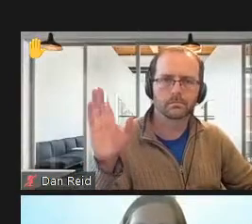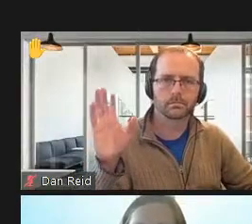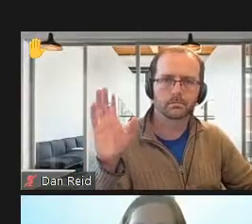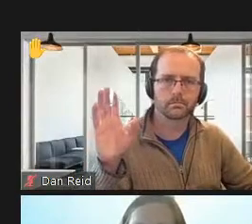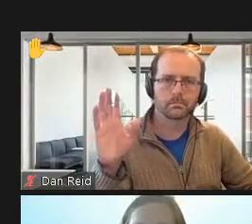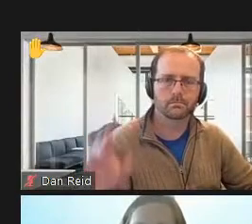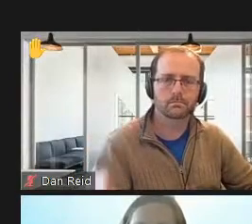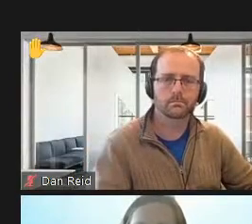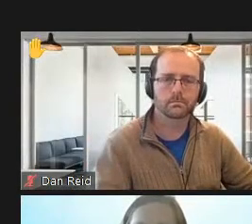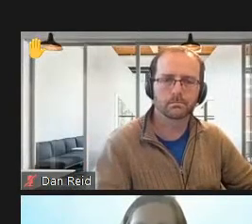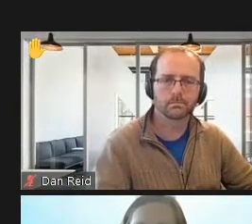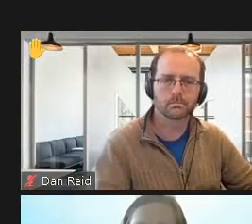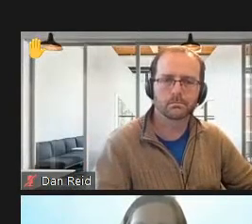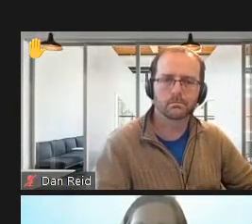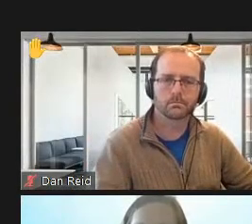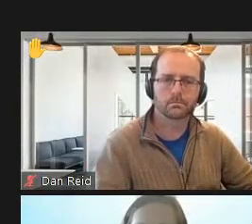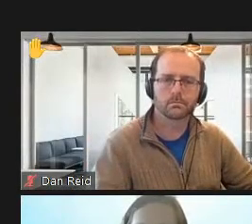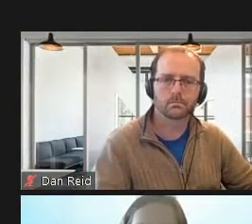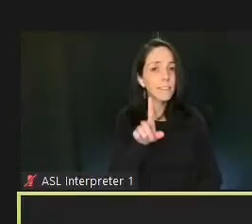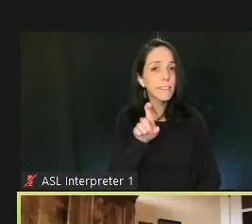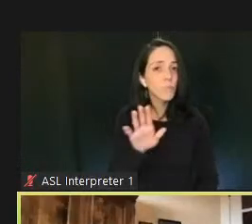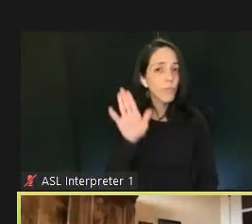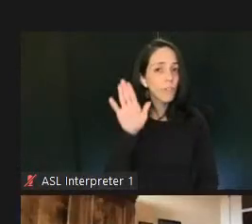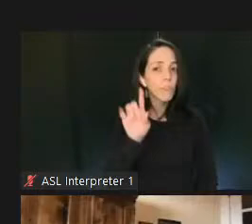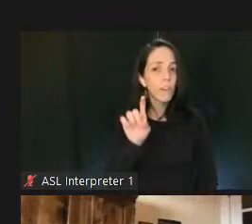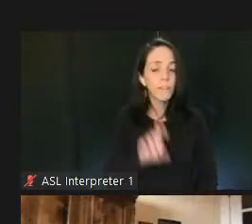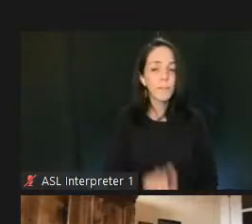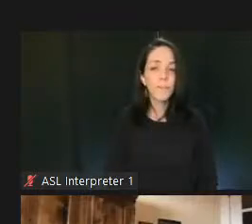And any nays, please raise your hand.